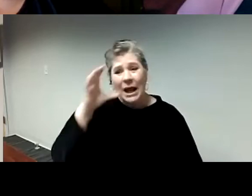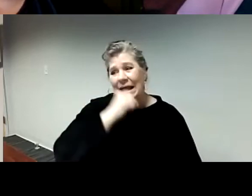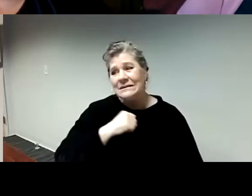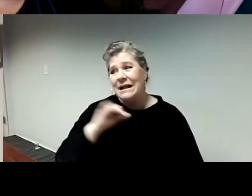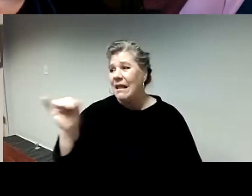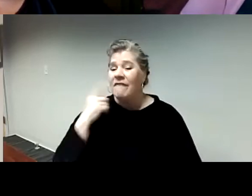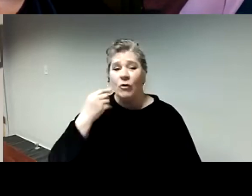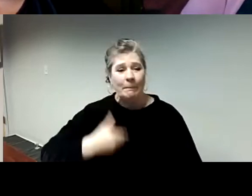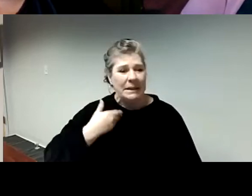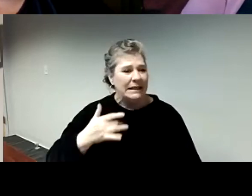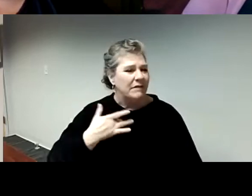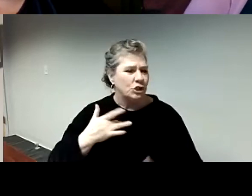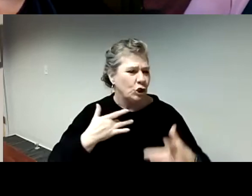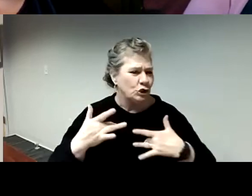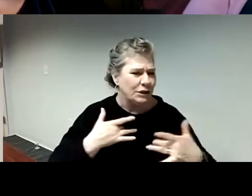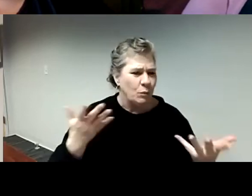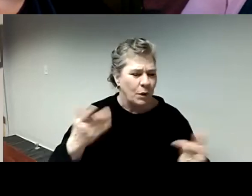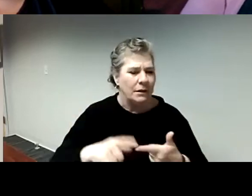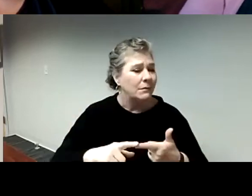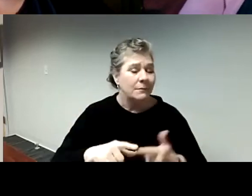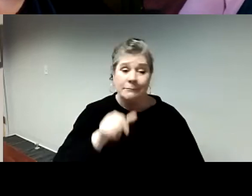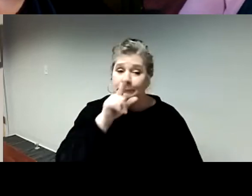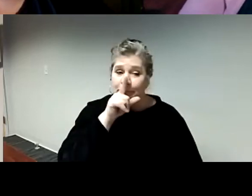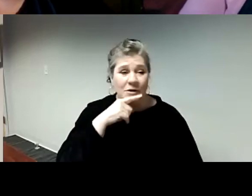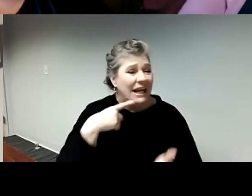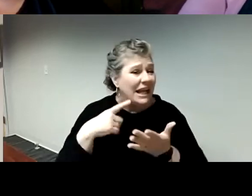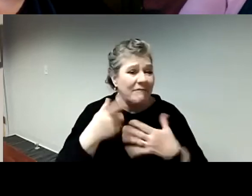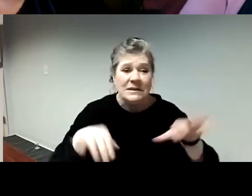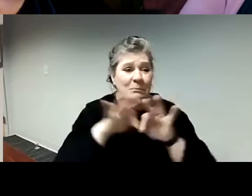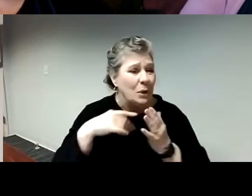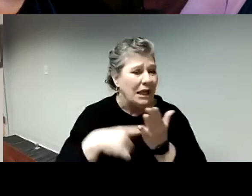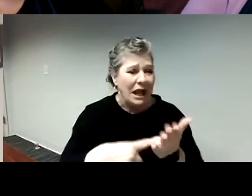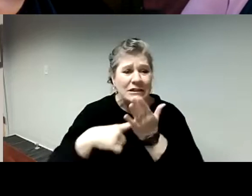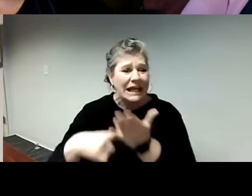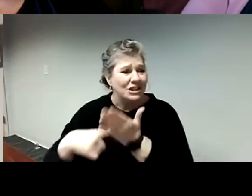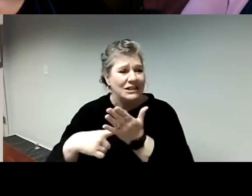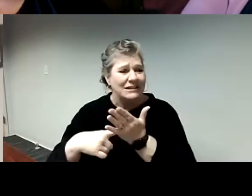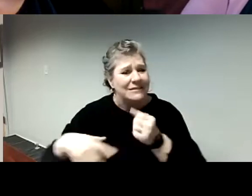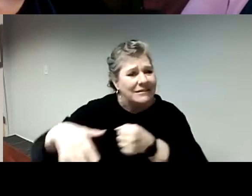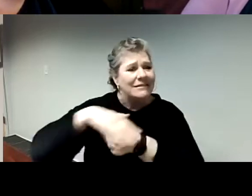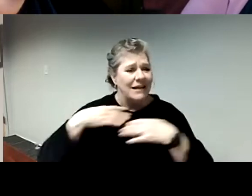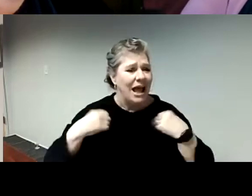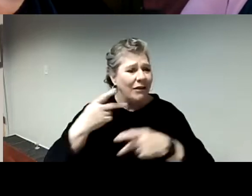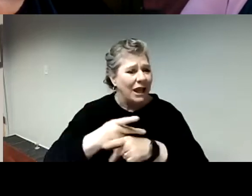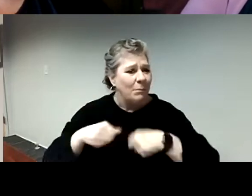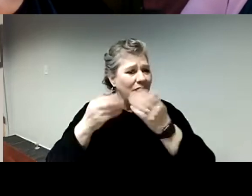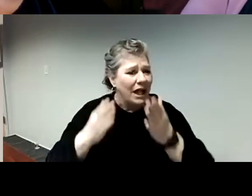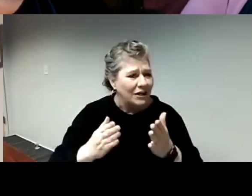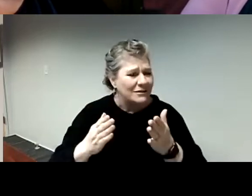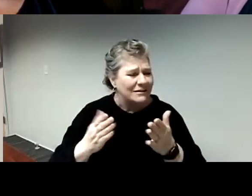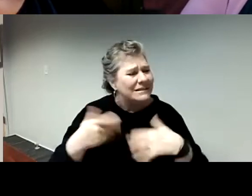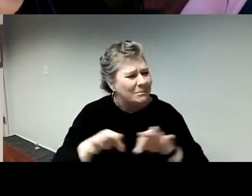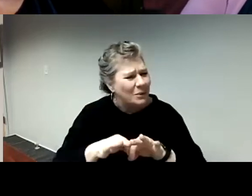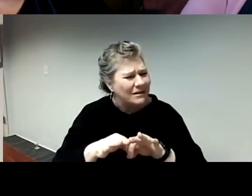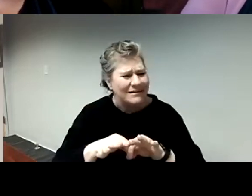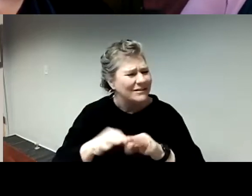what for me feels really concerning is the fact that we're not even having these critical conversations amongst healthcare providers. And yeah,